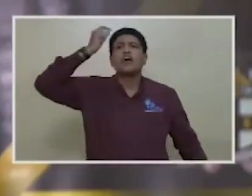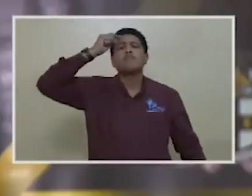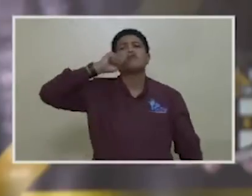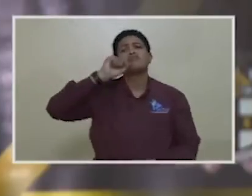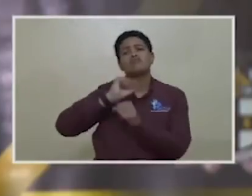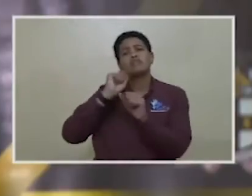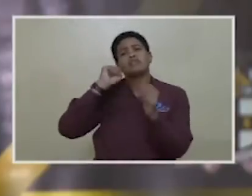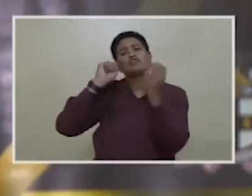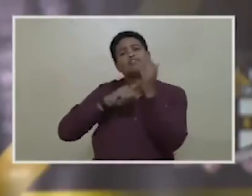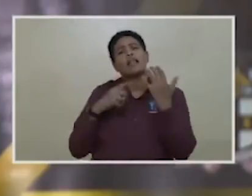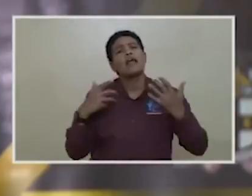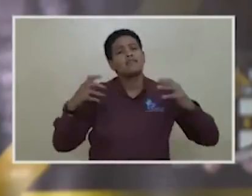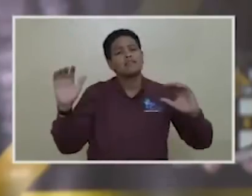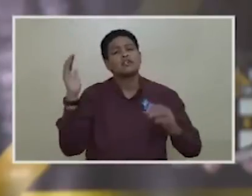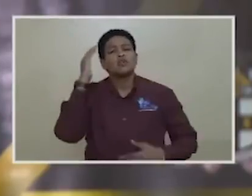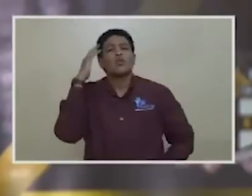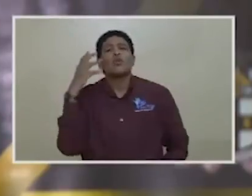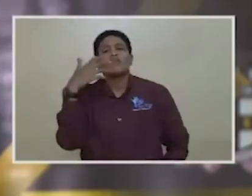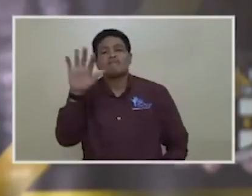recognizes that.